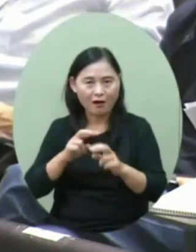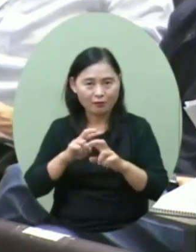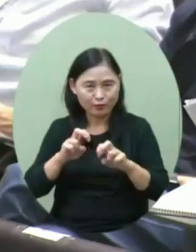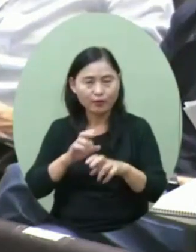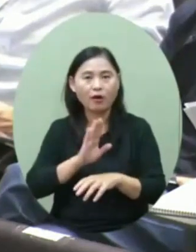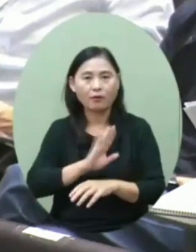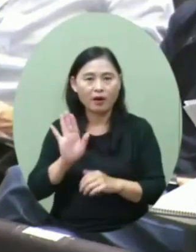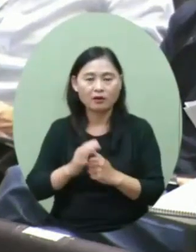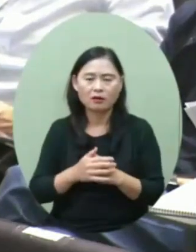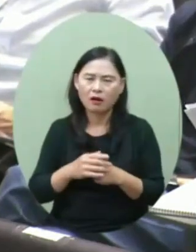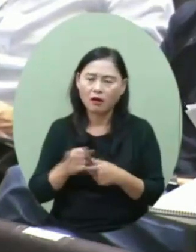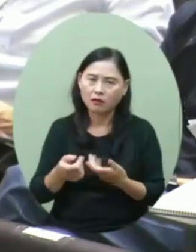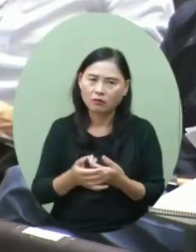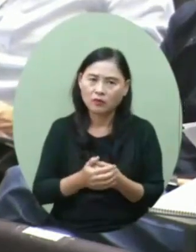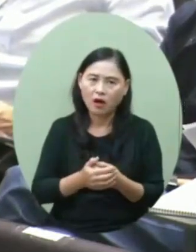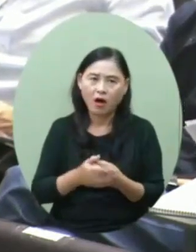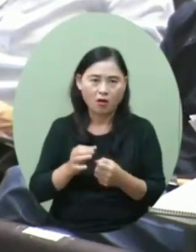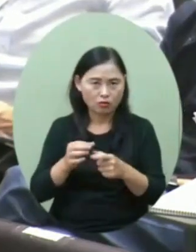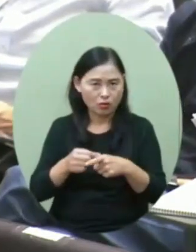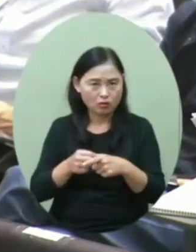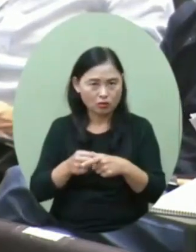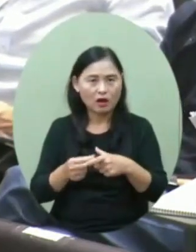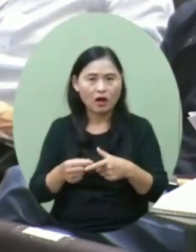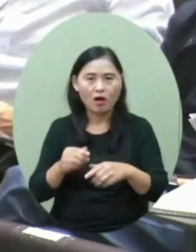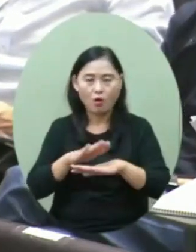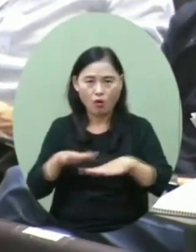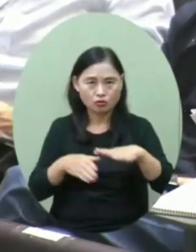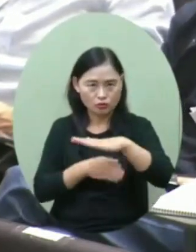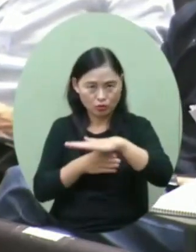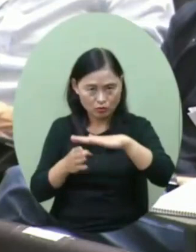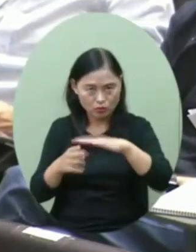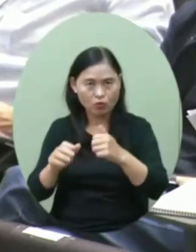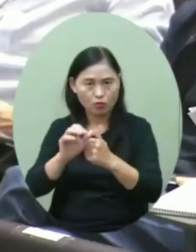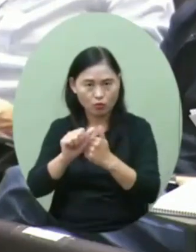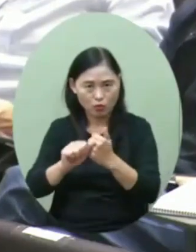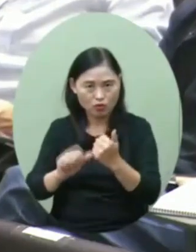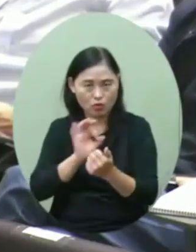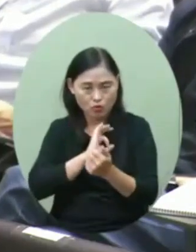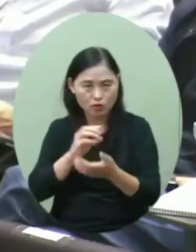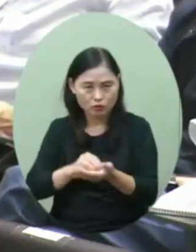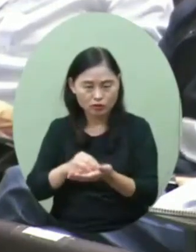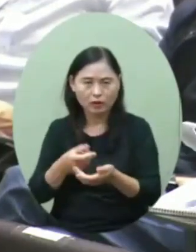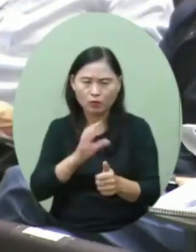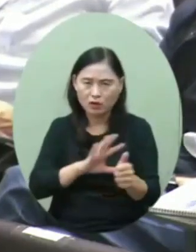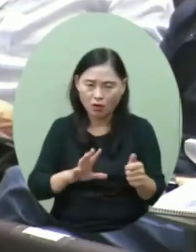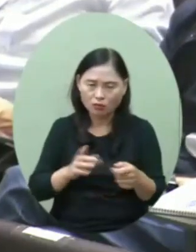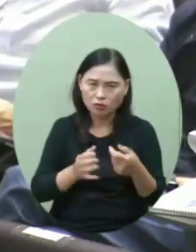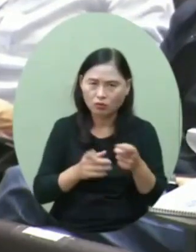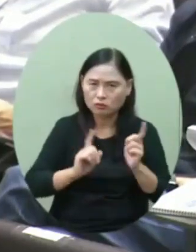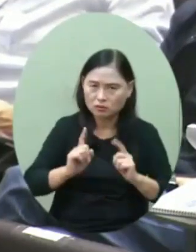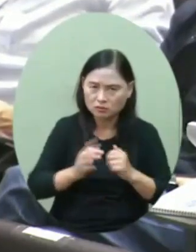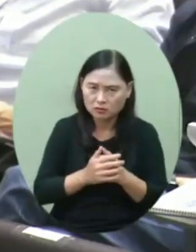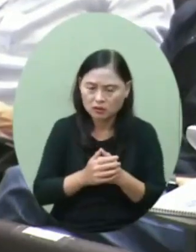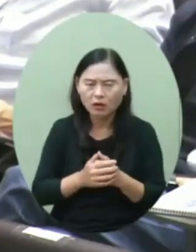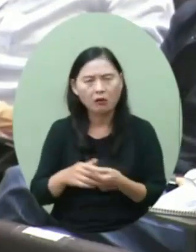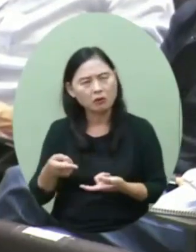committee for safeguarding national security is not subject to judicial review. What if some people